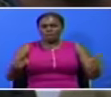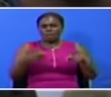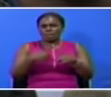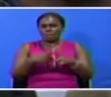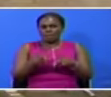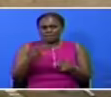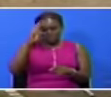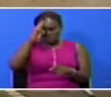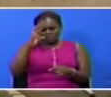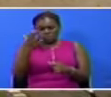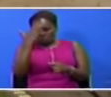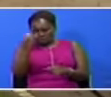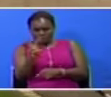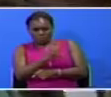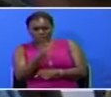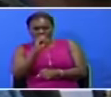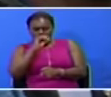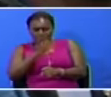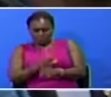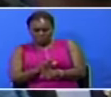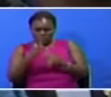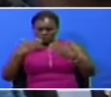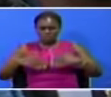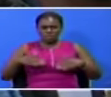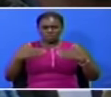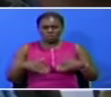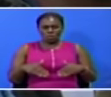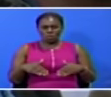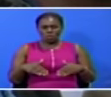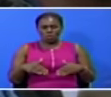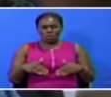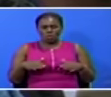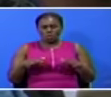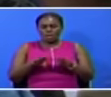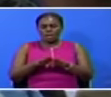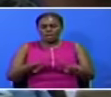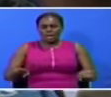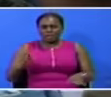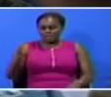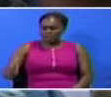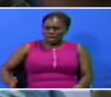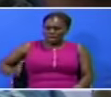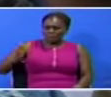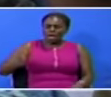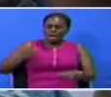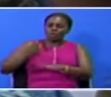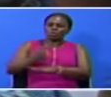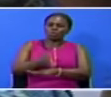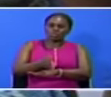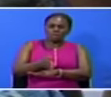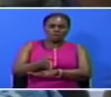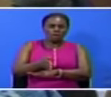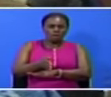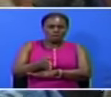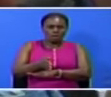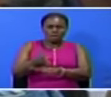reason why we are surveying. We want to assure the people in whose land the railway line will pass that they will not